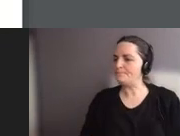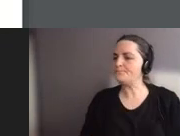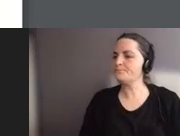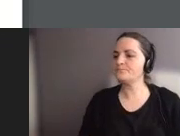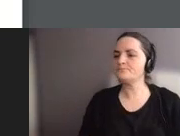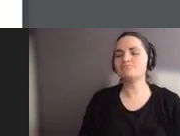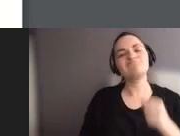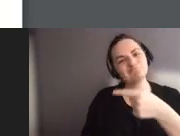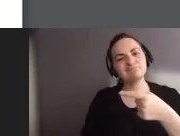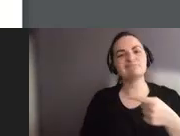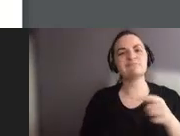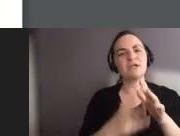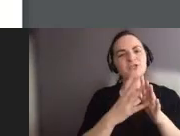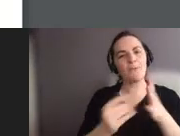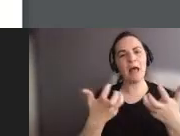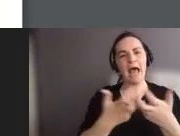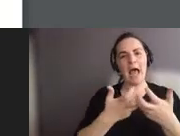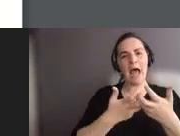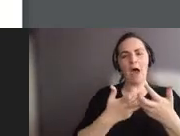out.